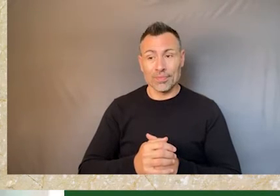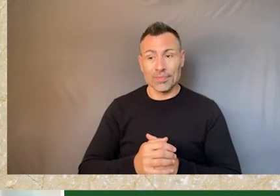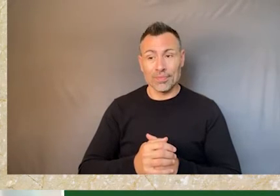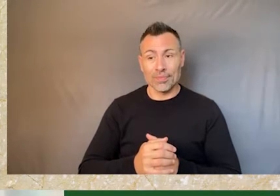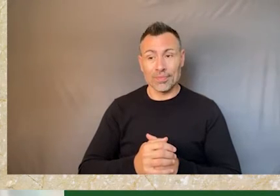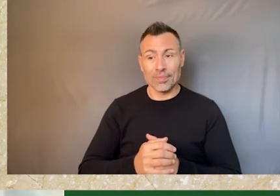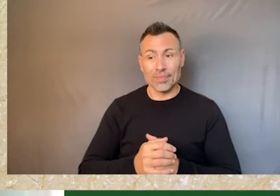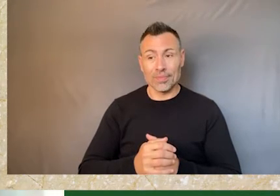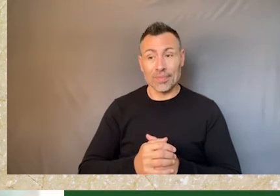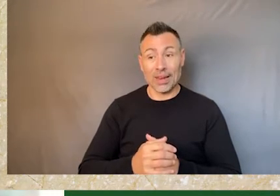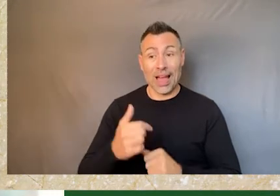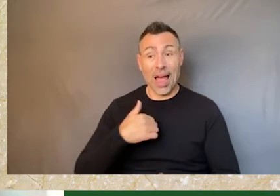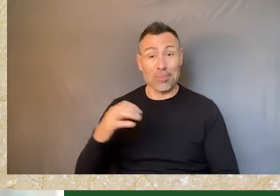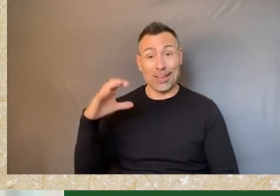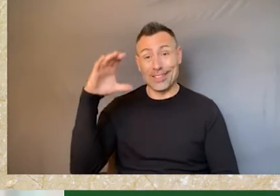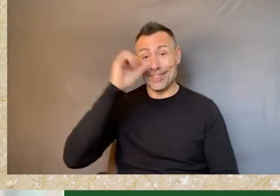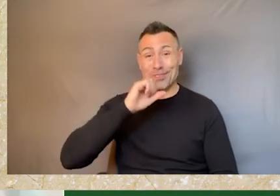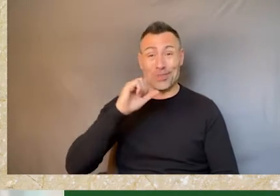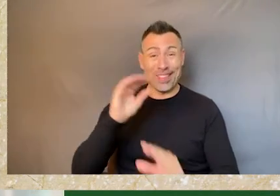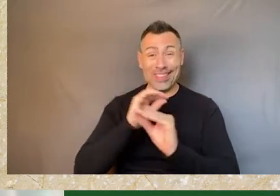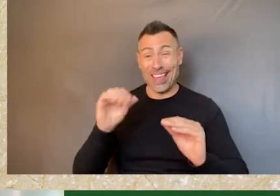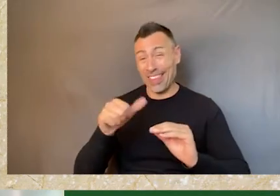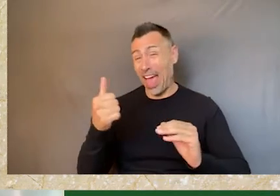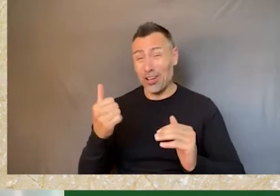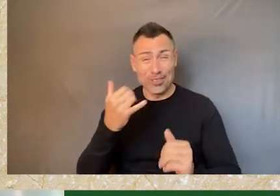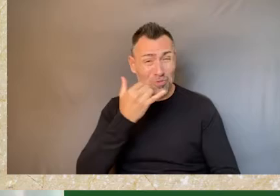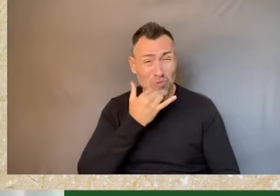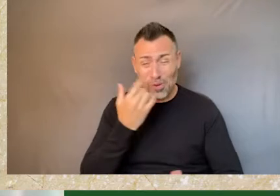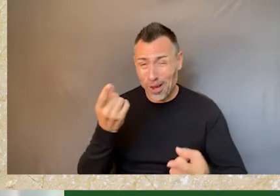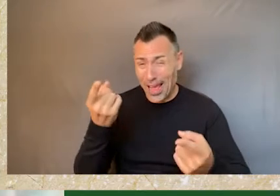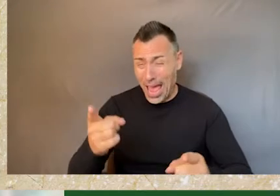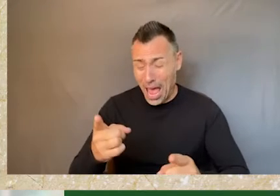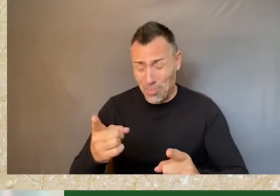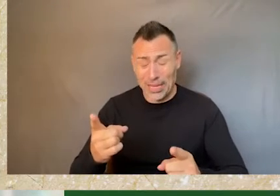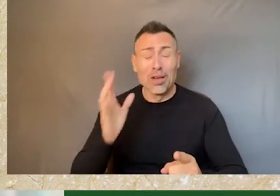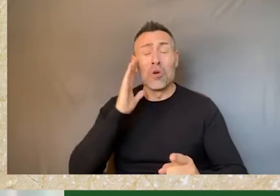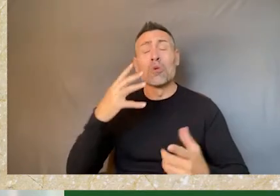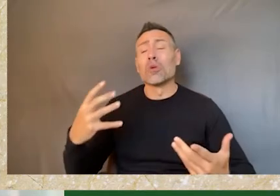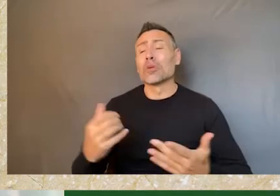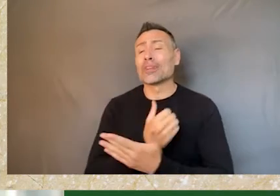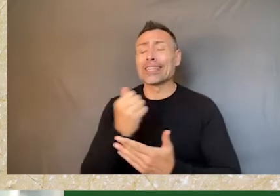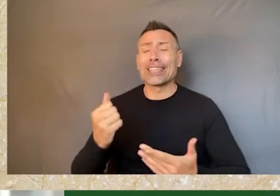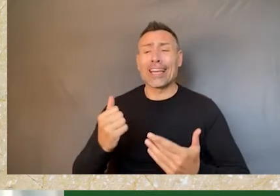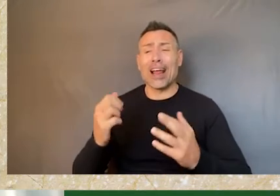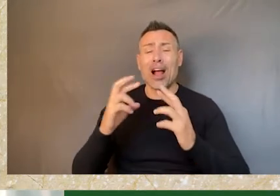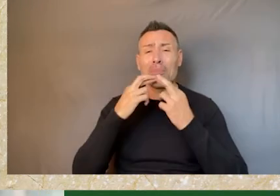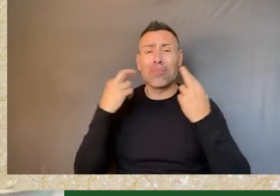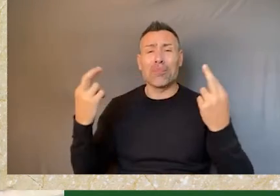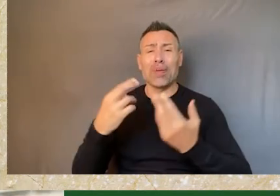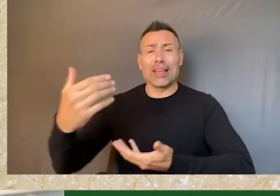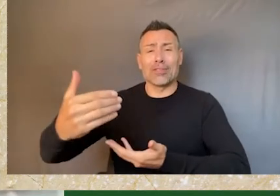I'm gonna just assume that nothing will go wrong and we'll happily get our gaggle of bagels.